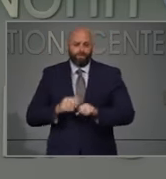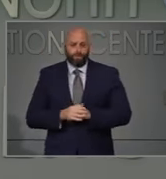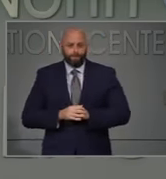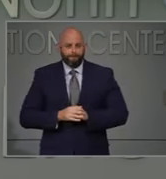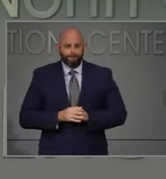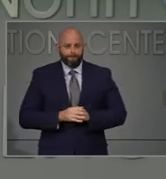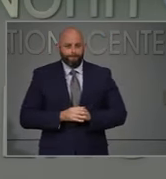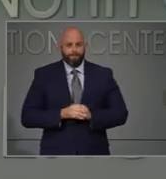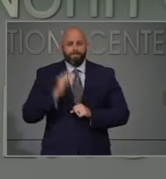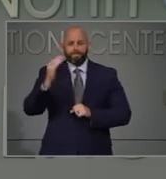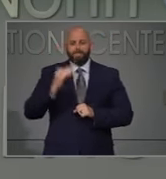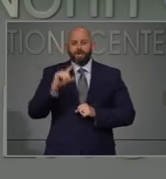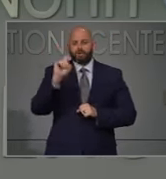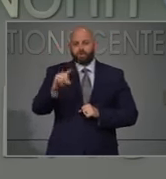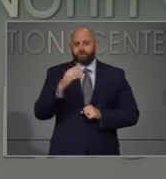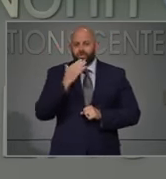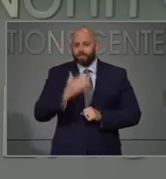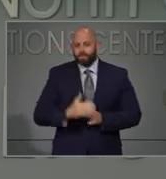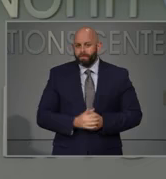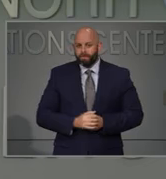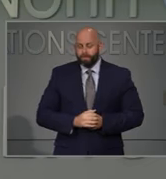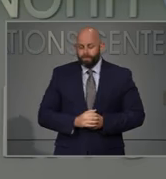Thanks. Next question.